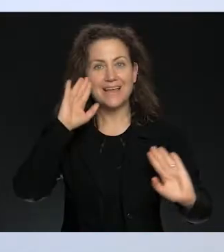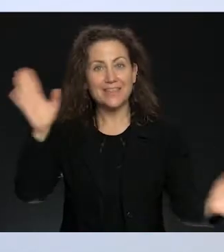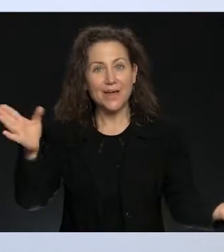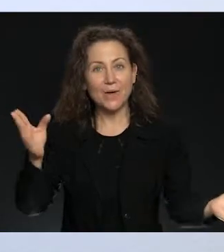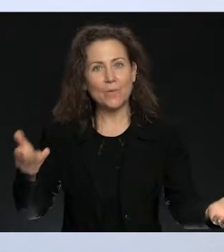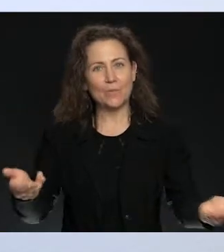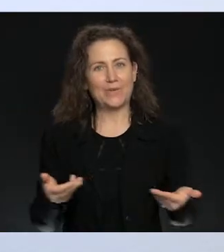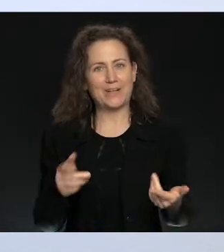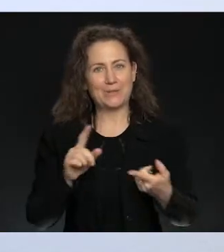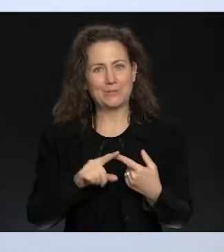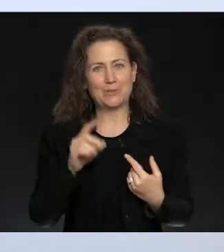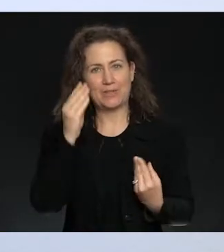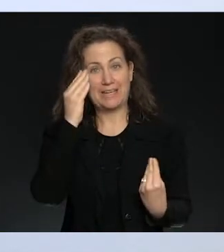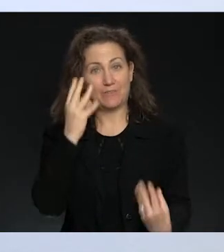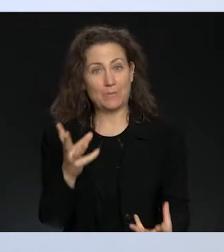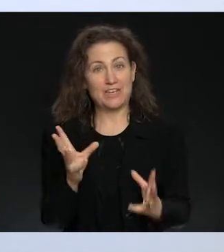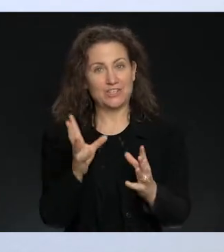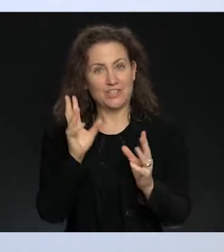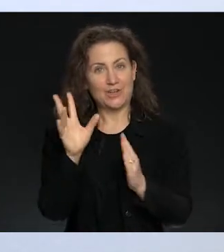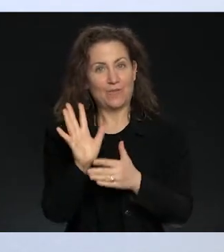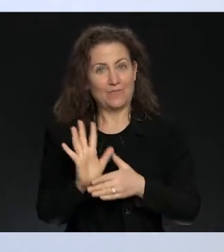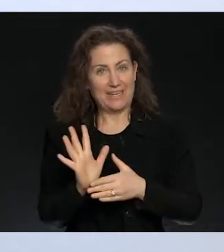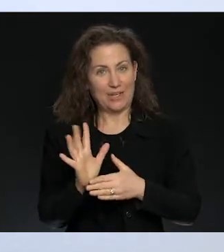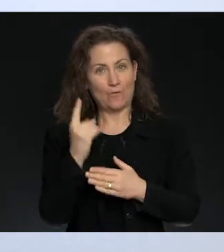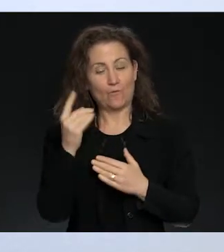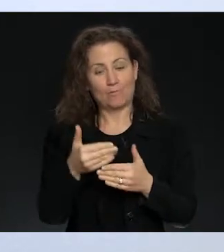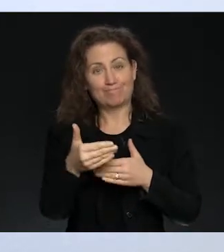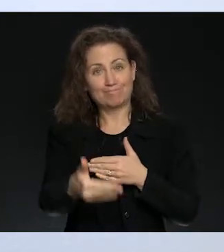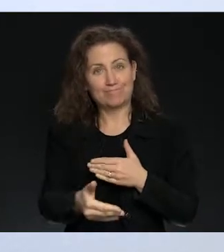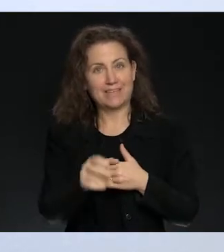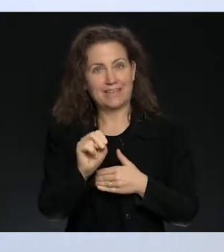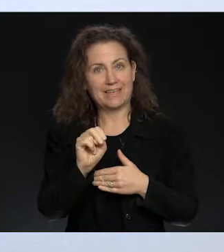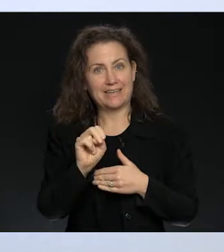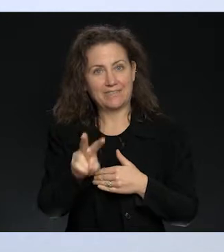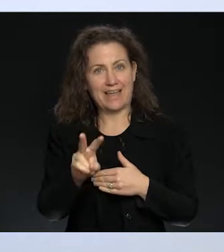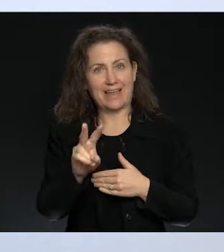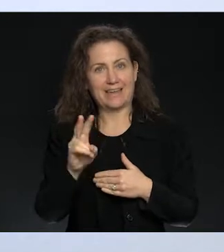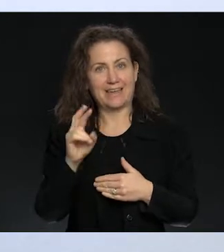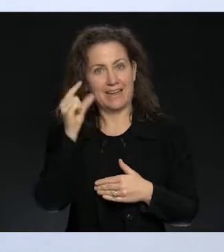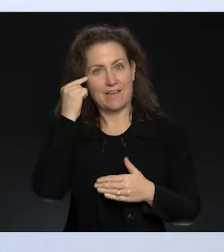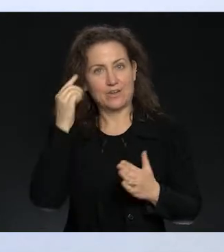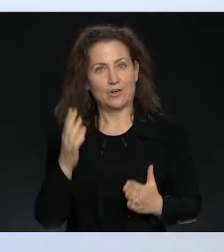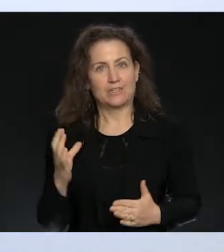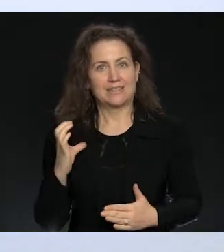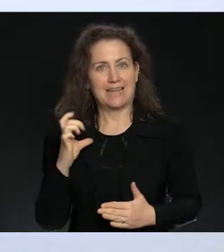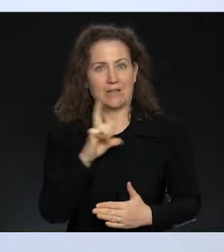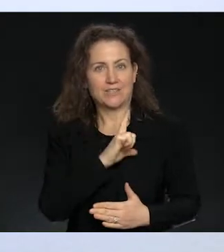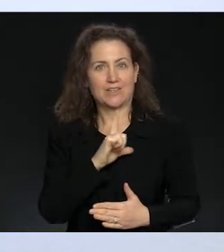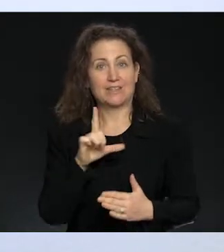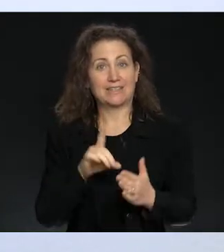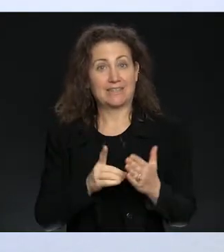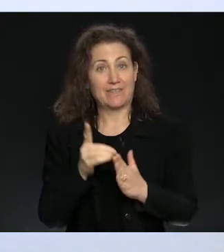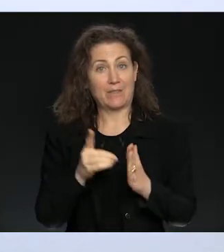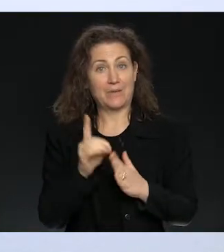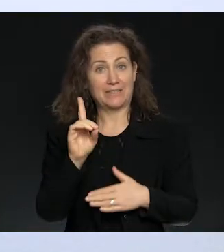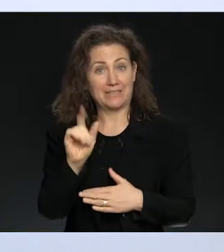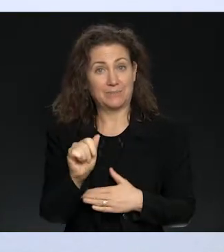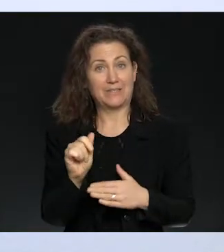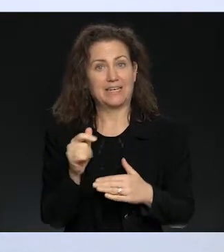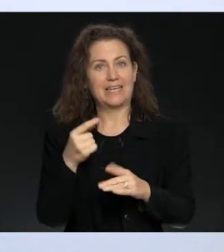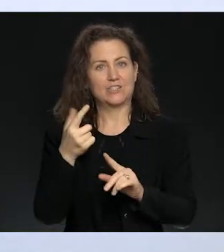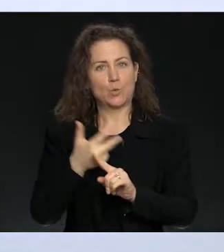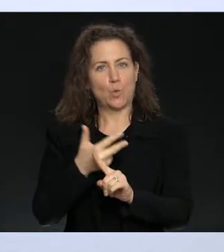Hello and welcome to the informational video for the upcoming Nevada Governor's Council on Developmental Disabilities quarterly